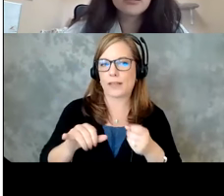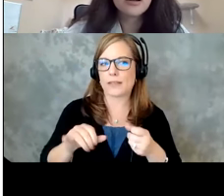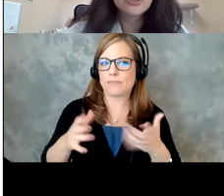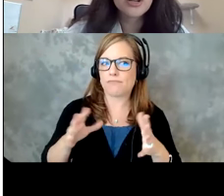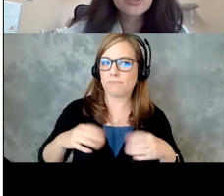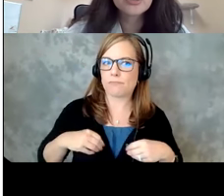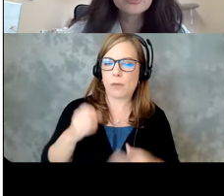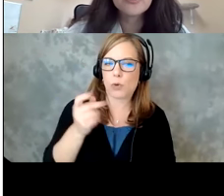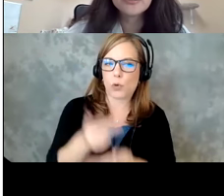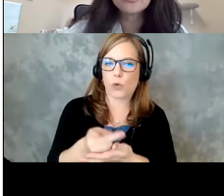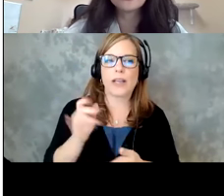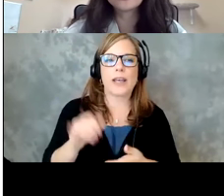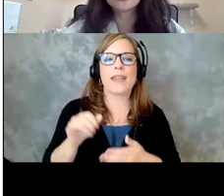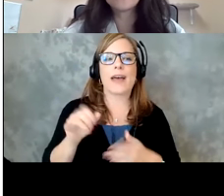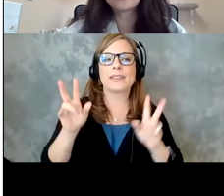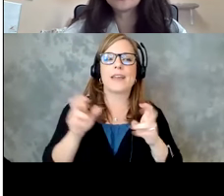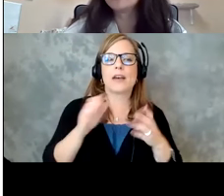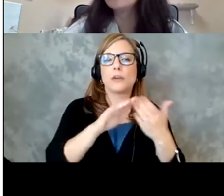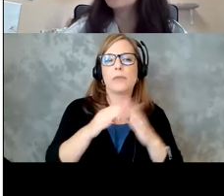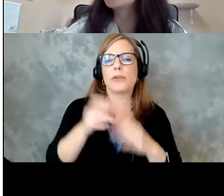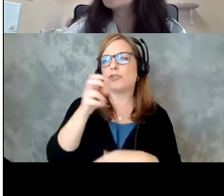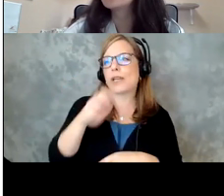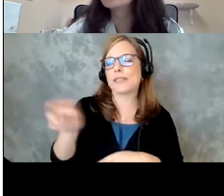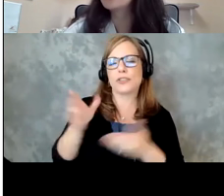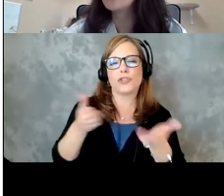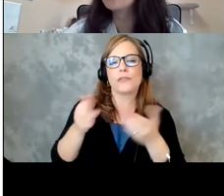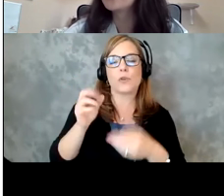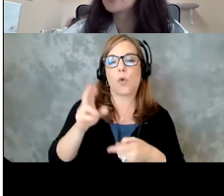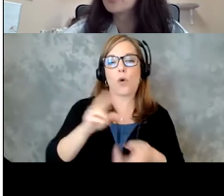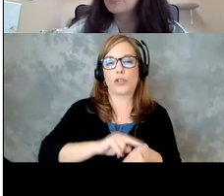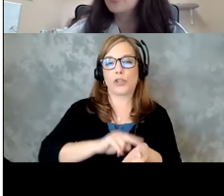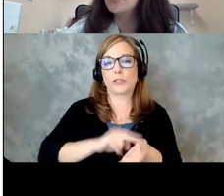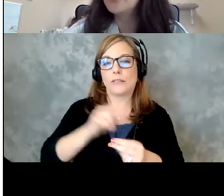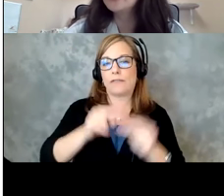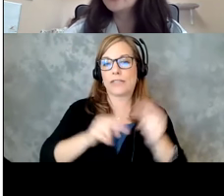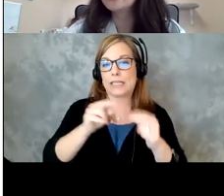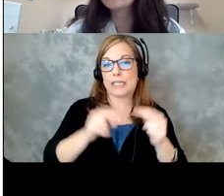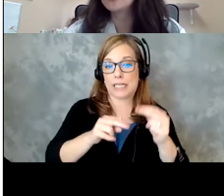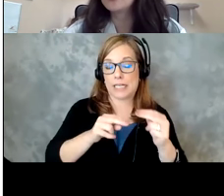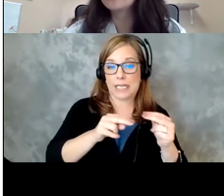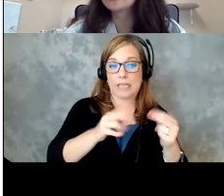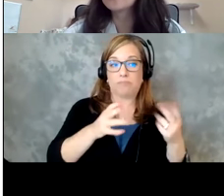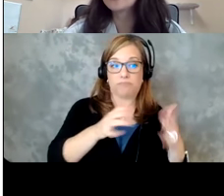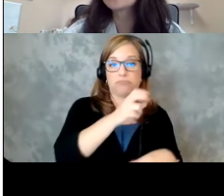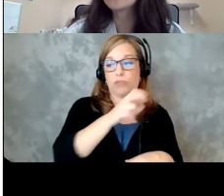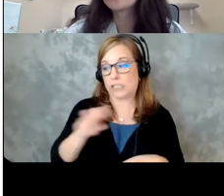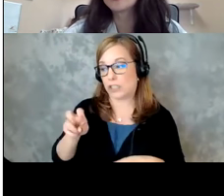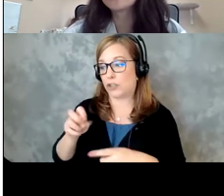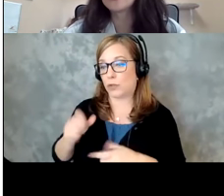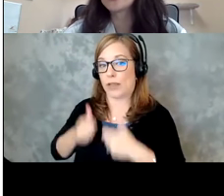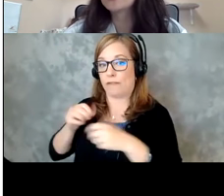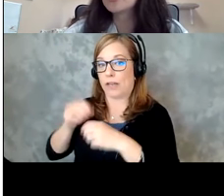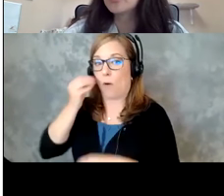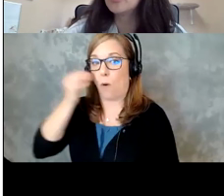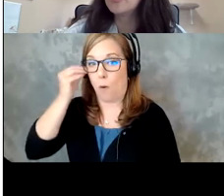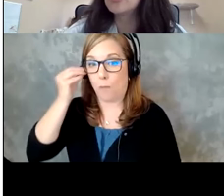community transition services or nursing facility transition to a home. And this is community support